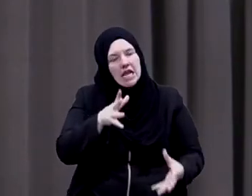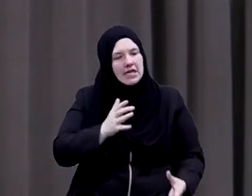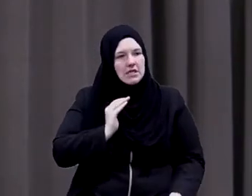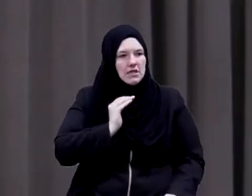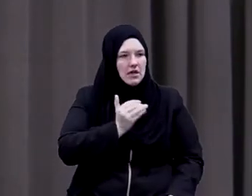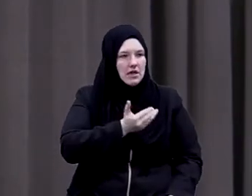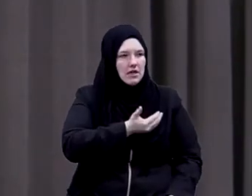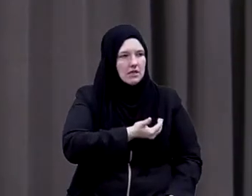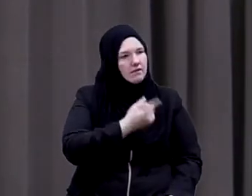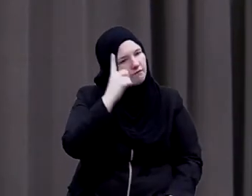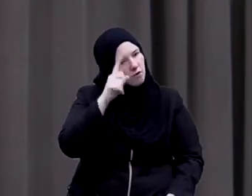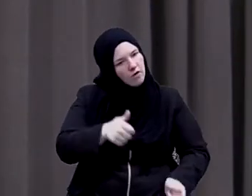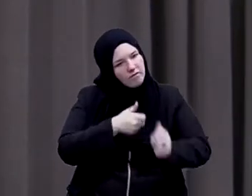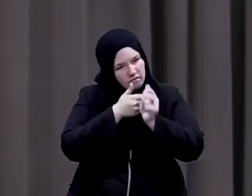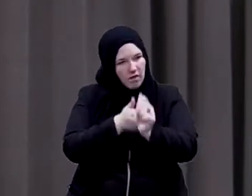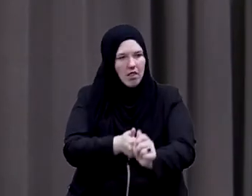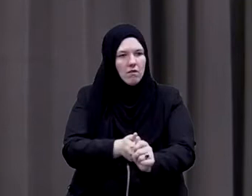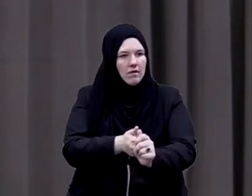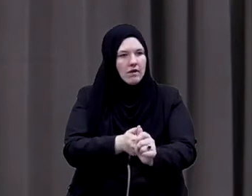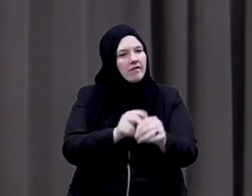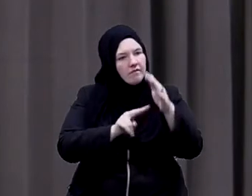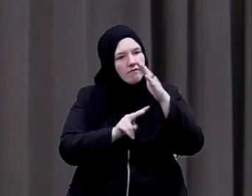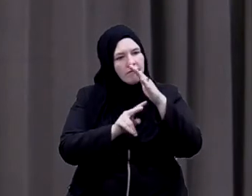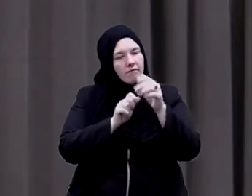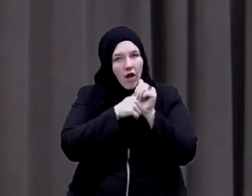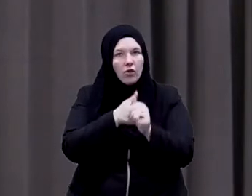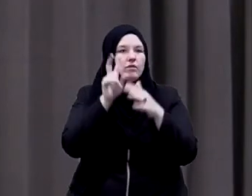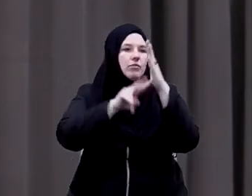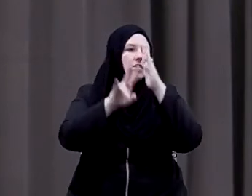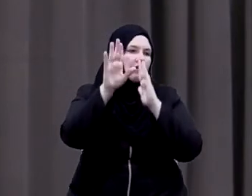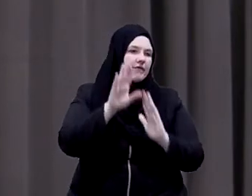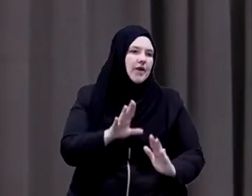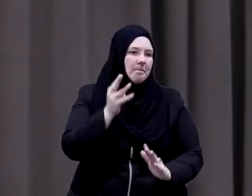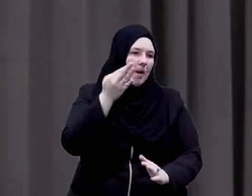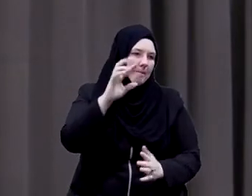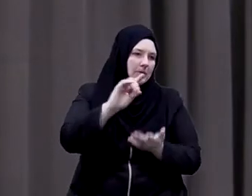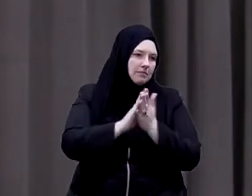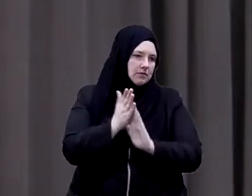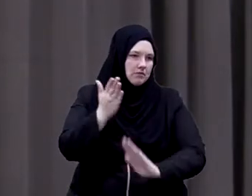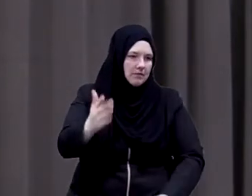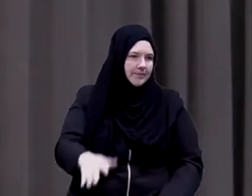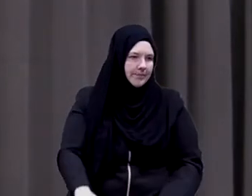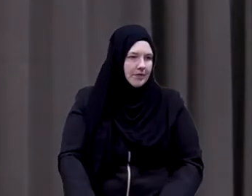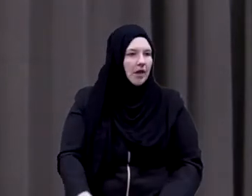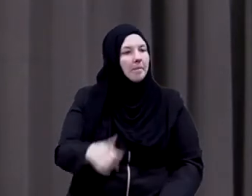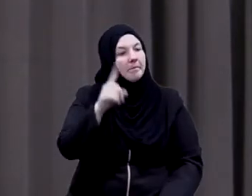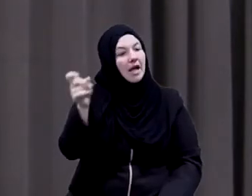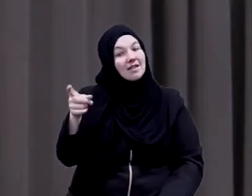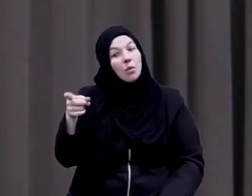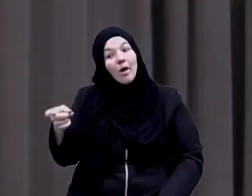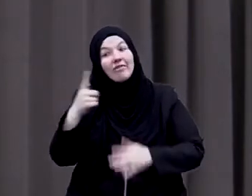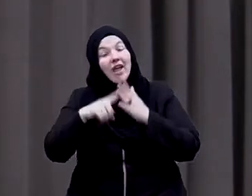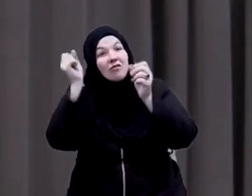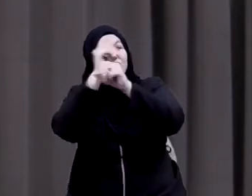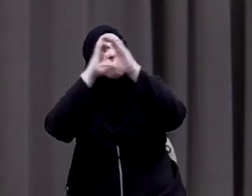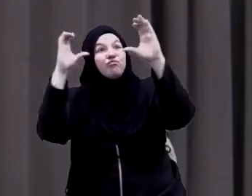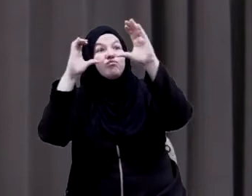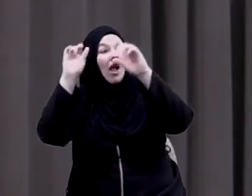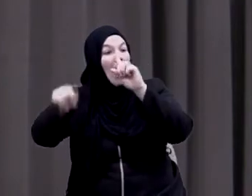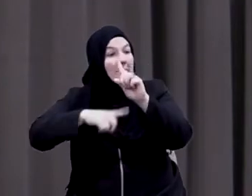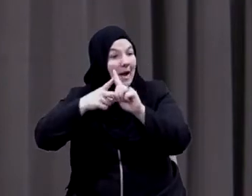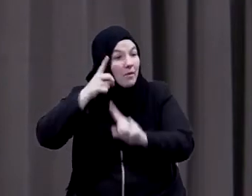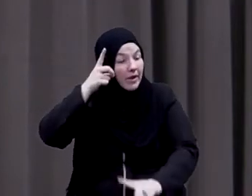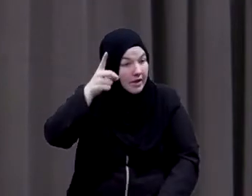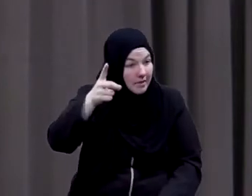us for following Prophet Muhammad sallallahu alaihi wasallam. Because their image of the